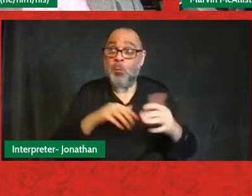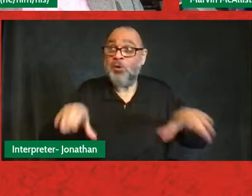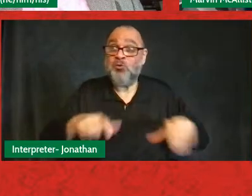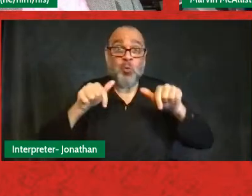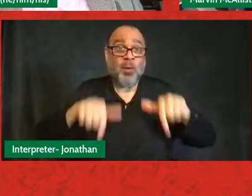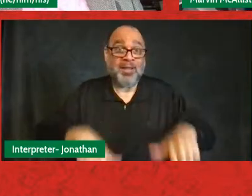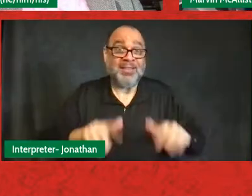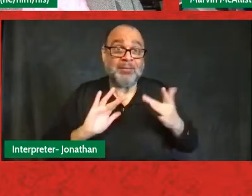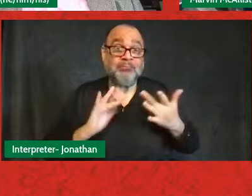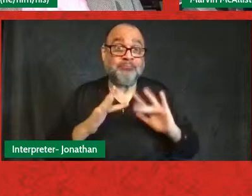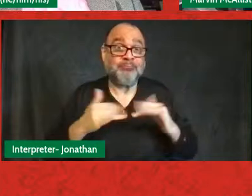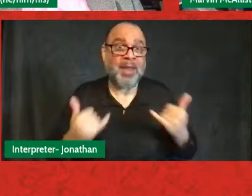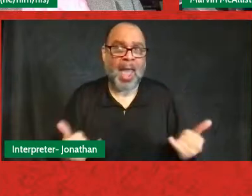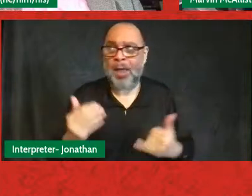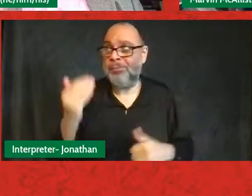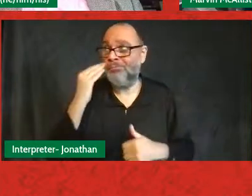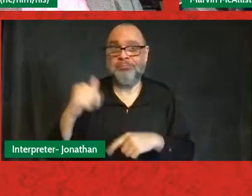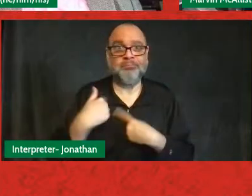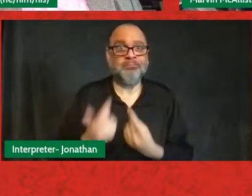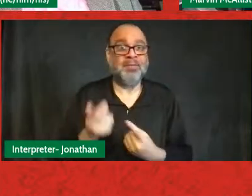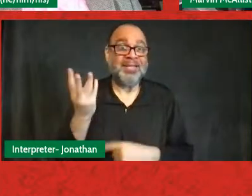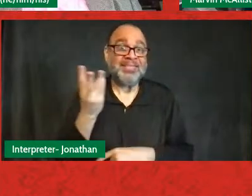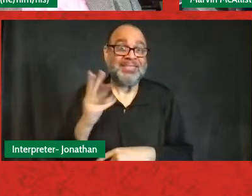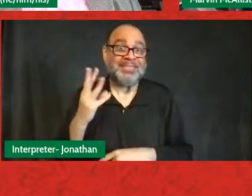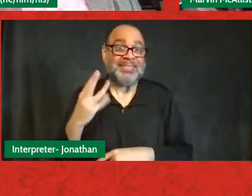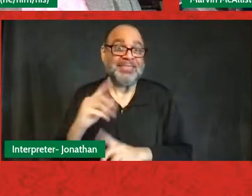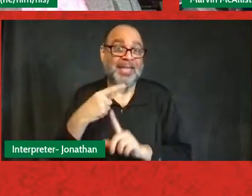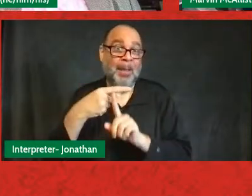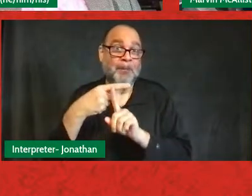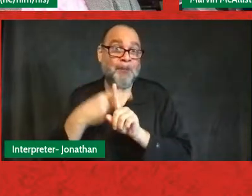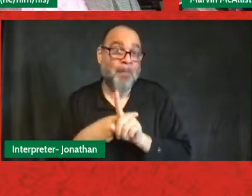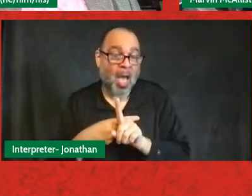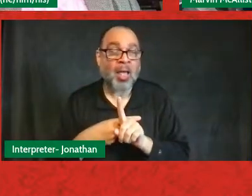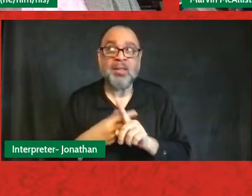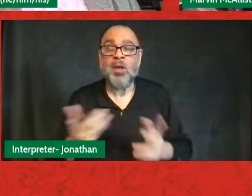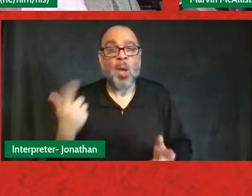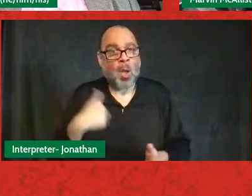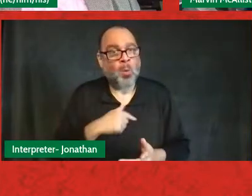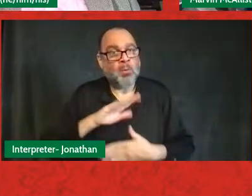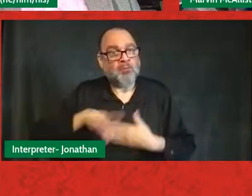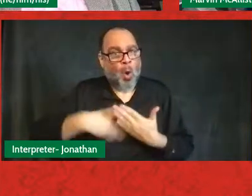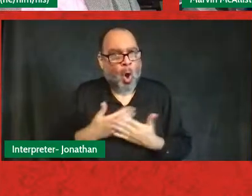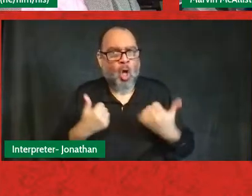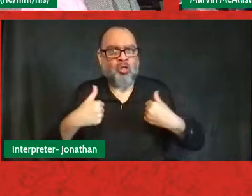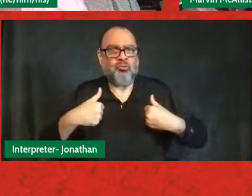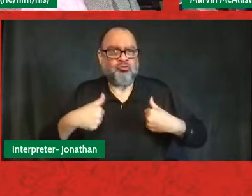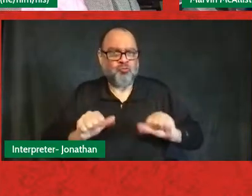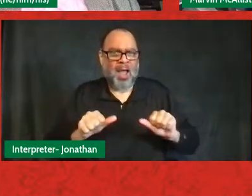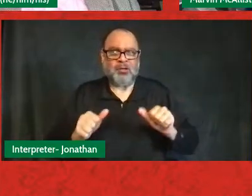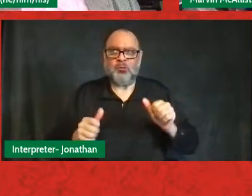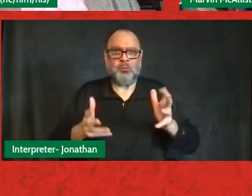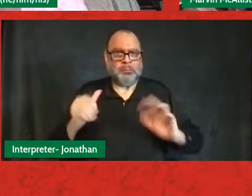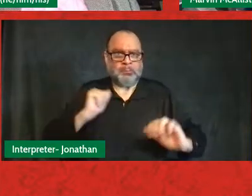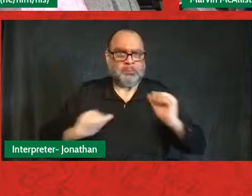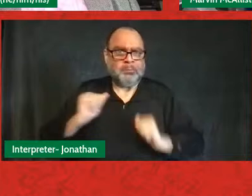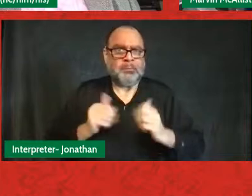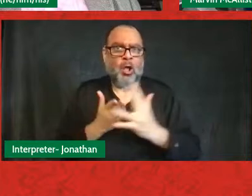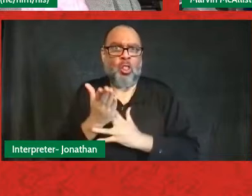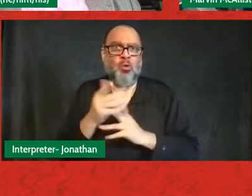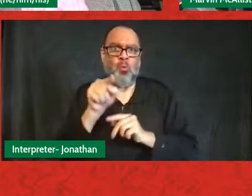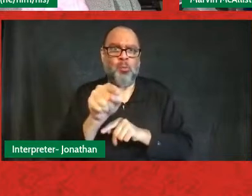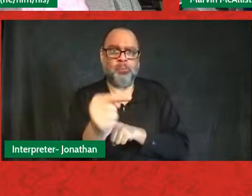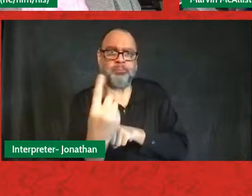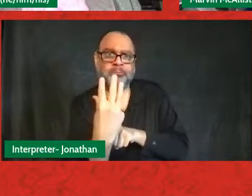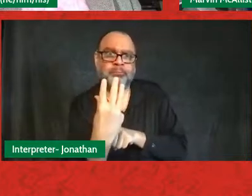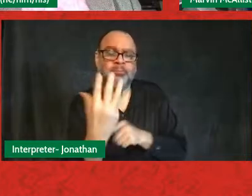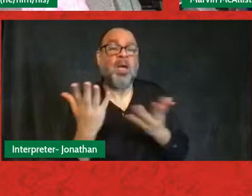do over these last 16 months, those of us that have had to do it, all of us have had to try to make this work. But the art is so important to